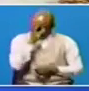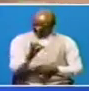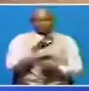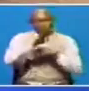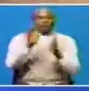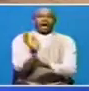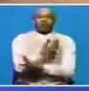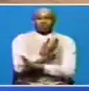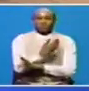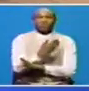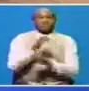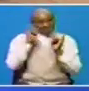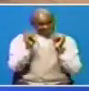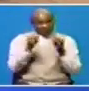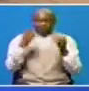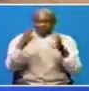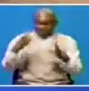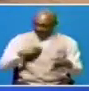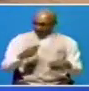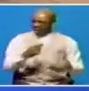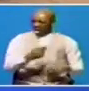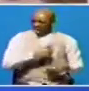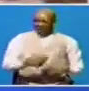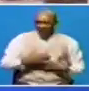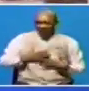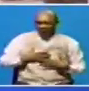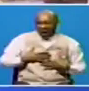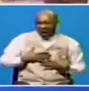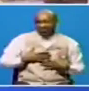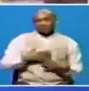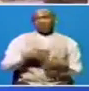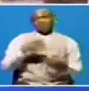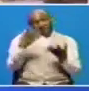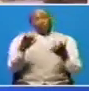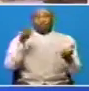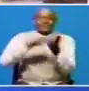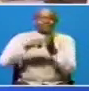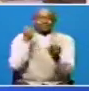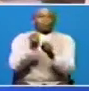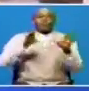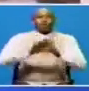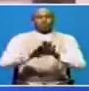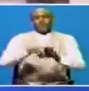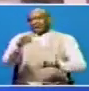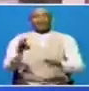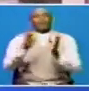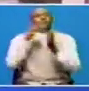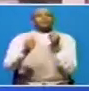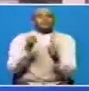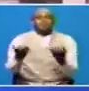out. News that has pierced the hearts of these traders. Sasa ni kama nitafunga kasi juu sina njia yoyote yenye